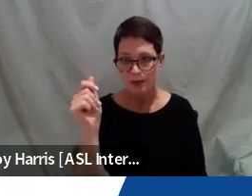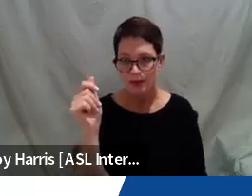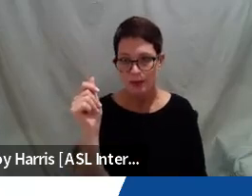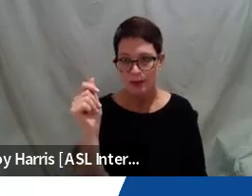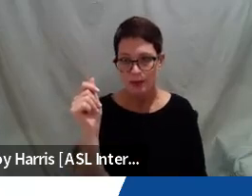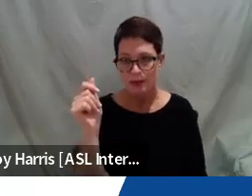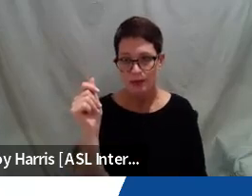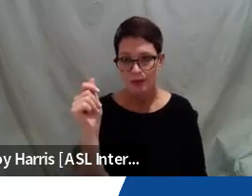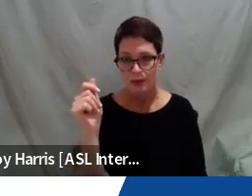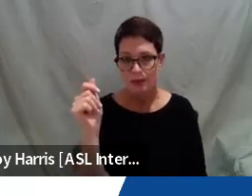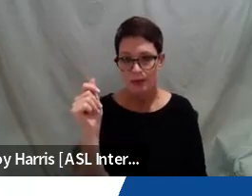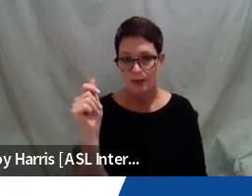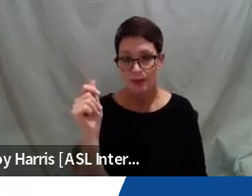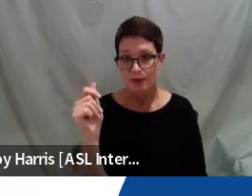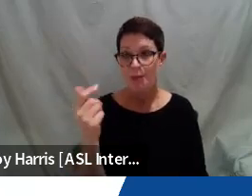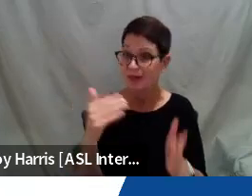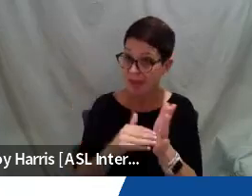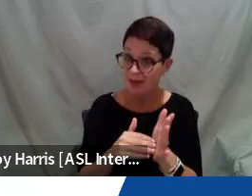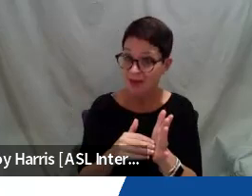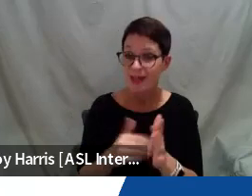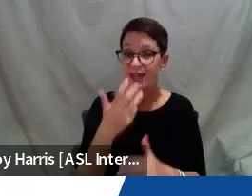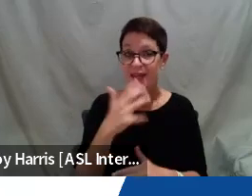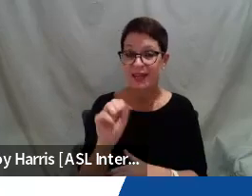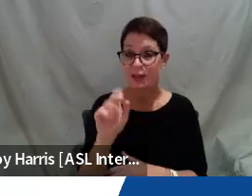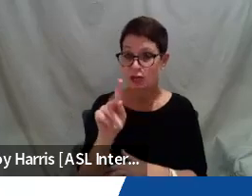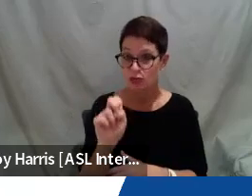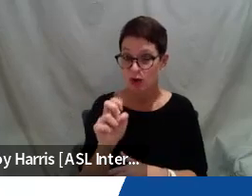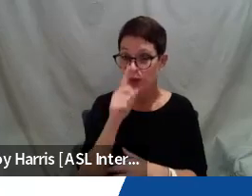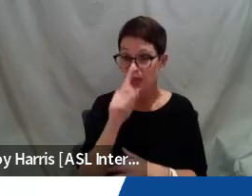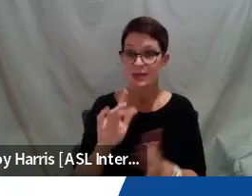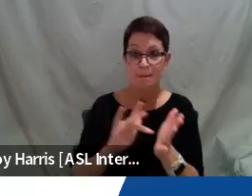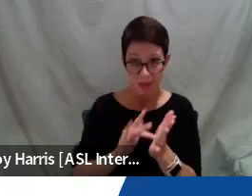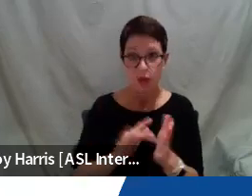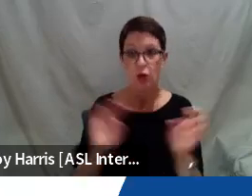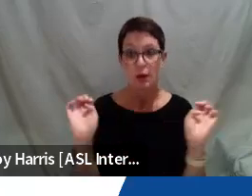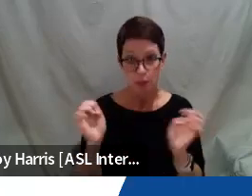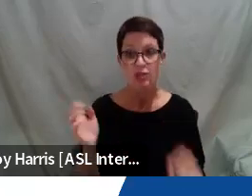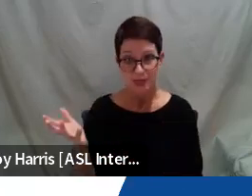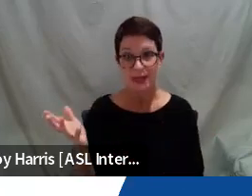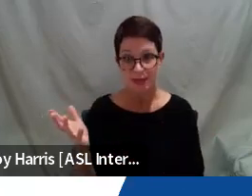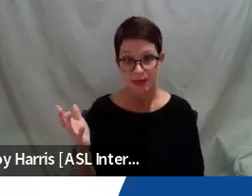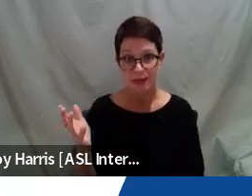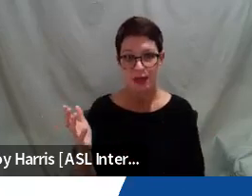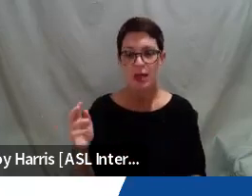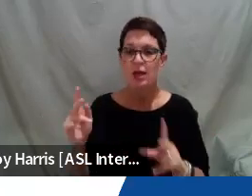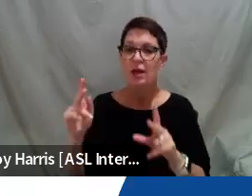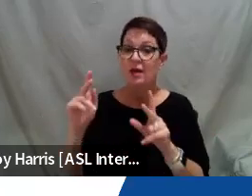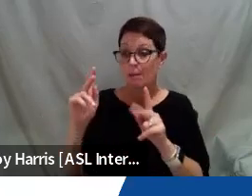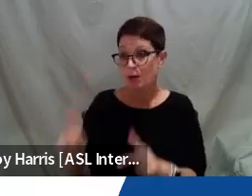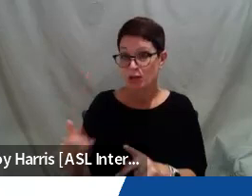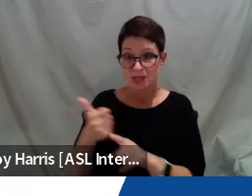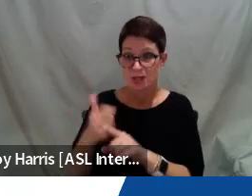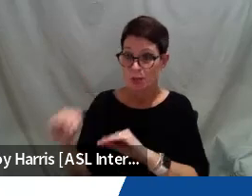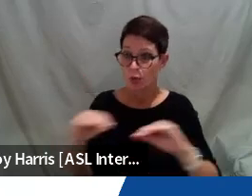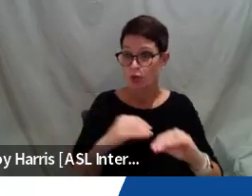because I want to say one more time, heat stroke is a medical emergency. You want to move the person to a cooler